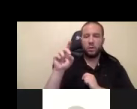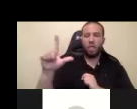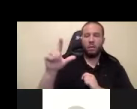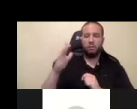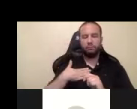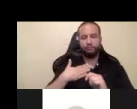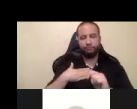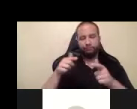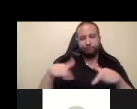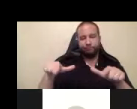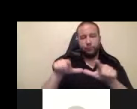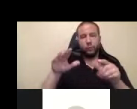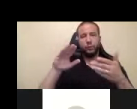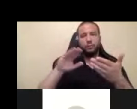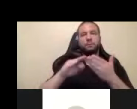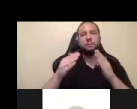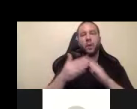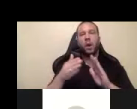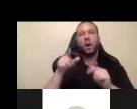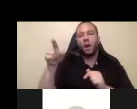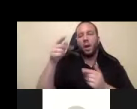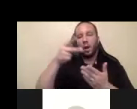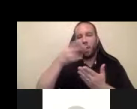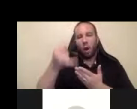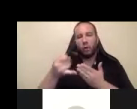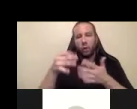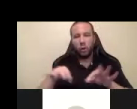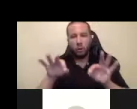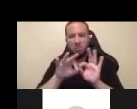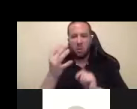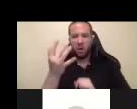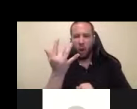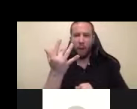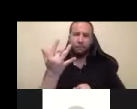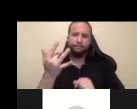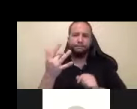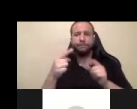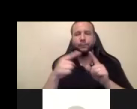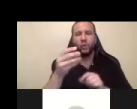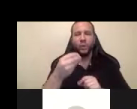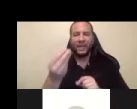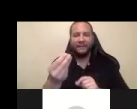And I think this project is so important to provide the